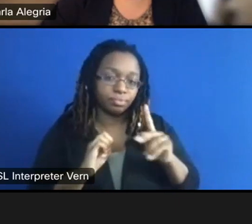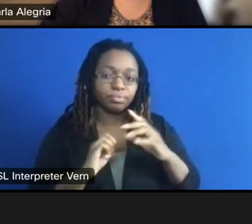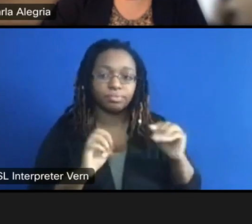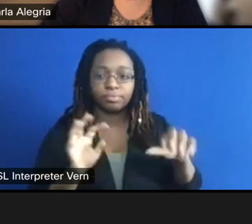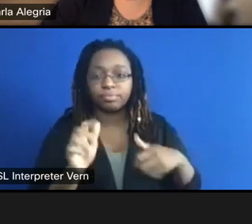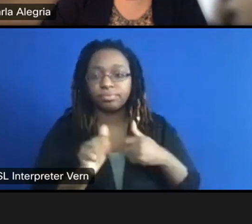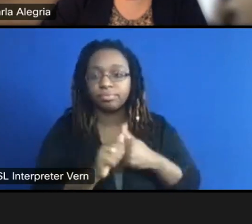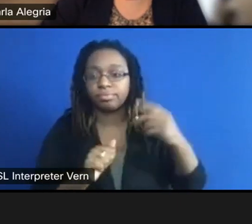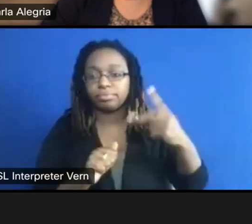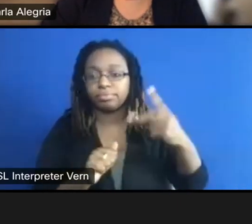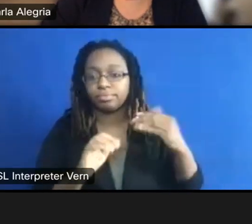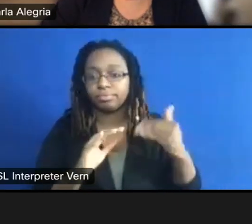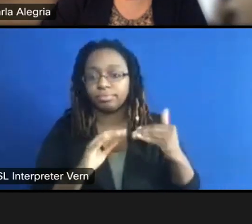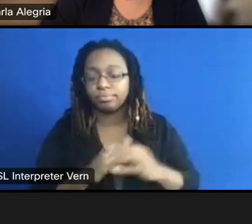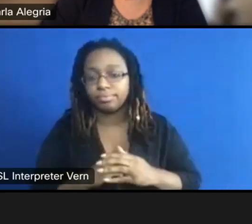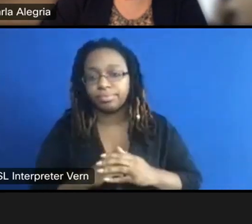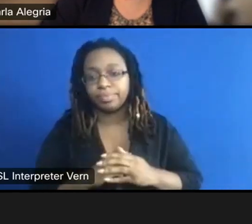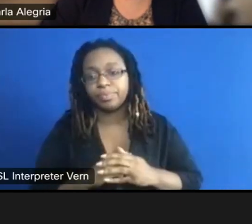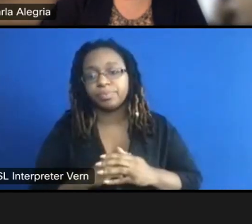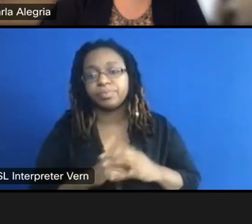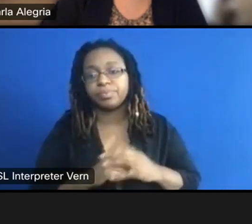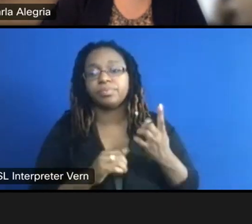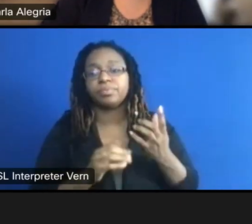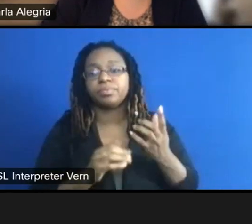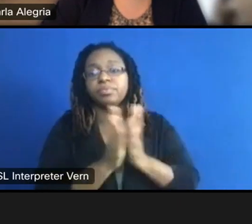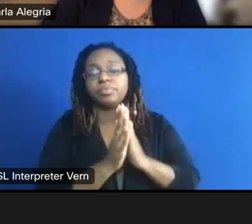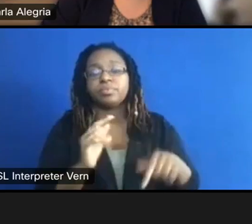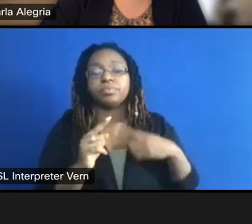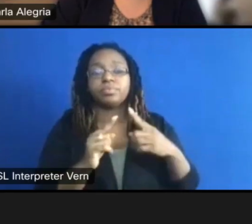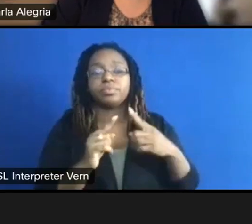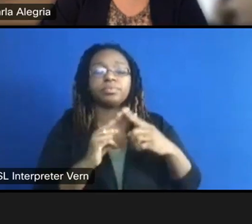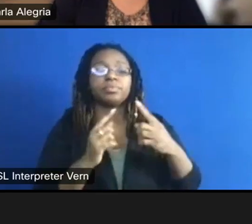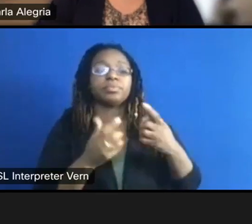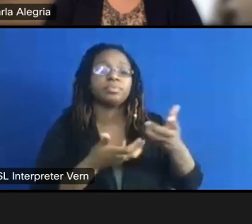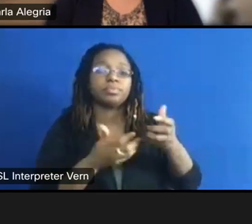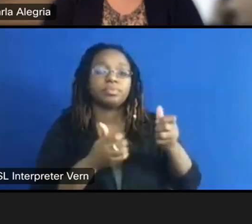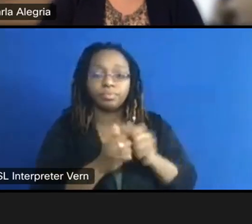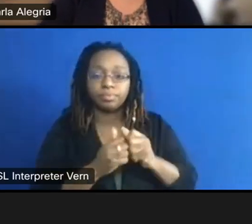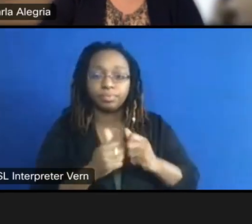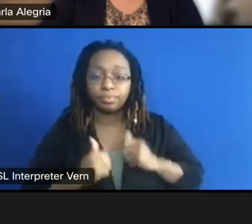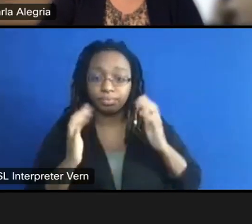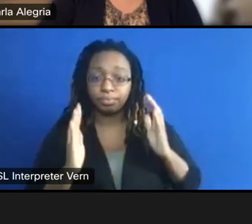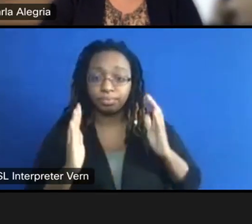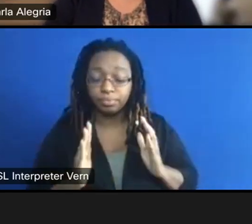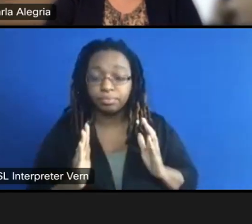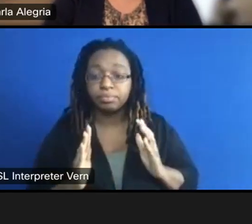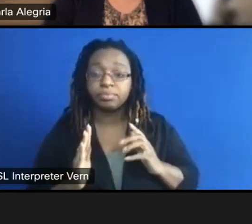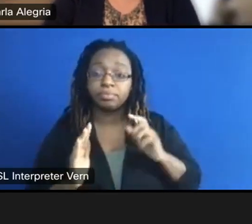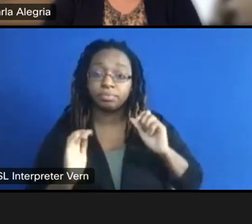And I see a question that asks, when we do this with the survivor, do they get to take it with them?